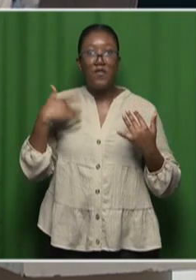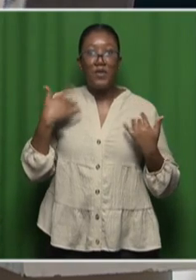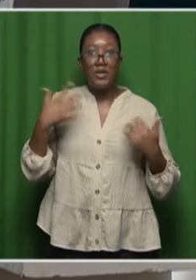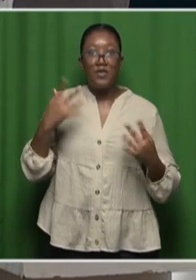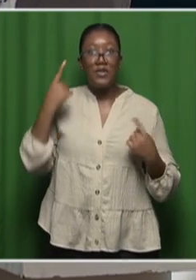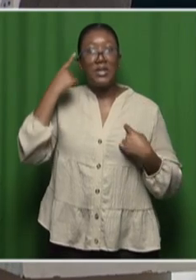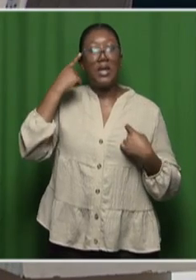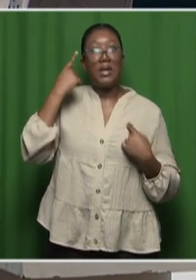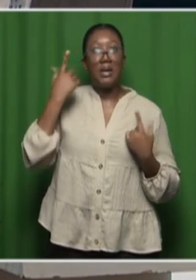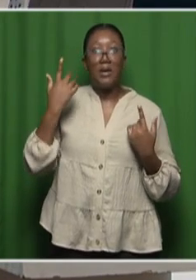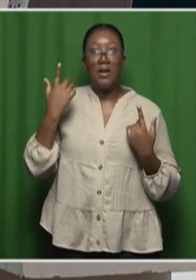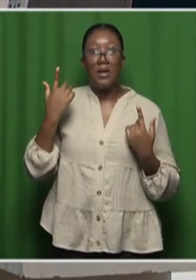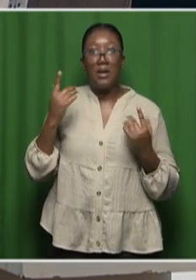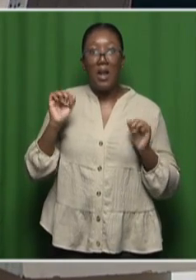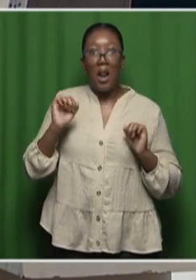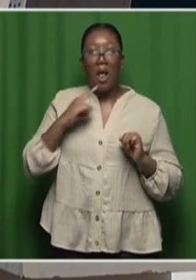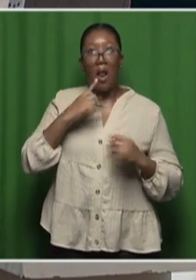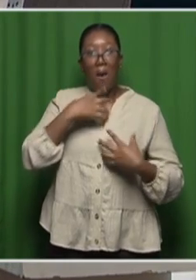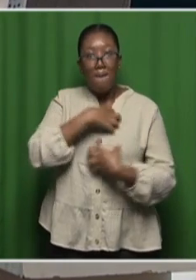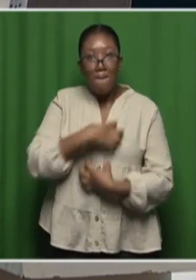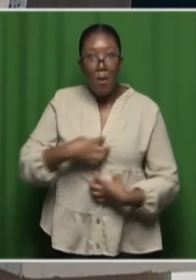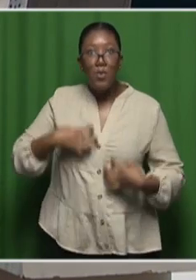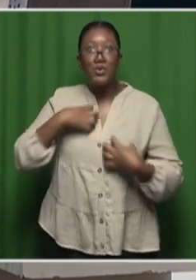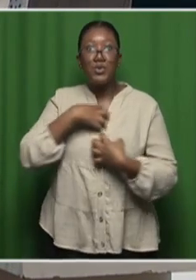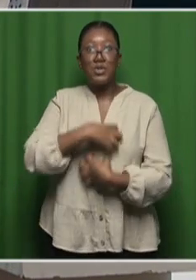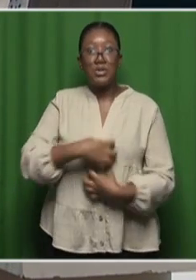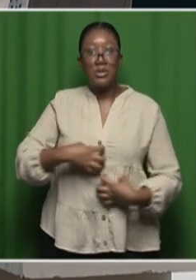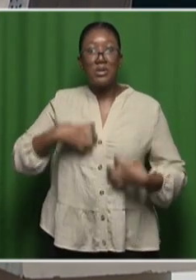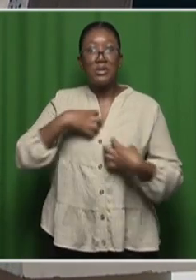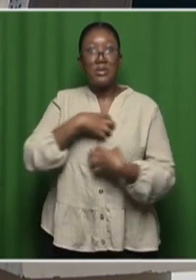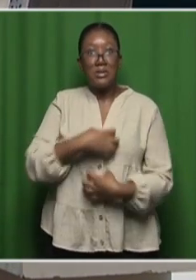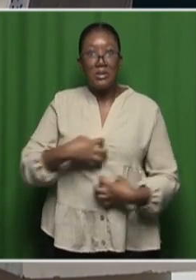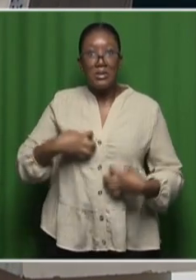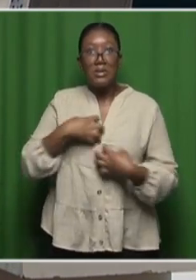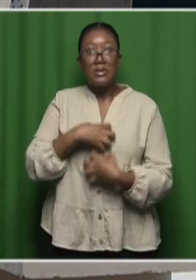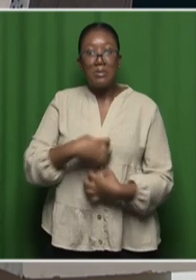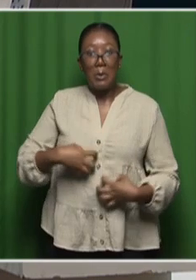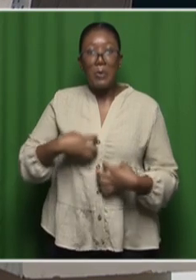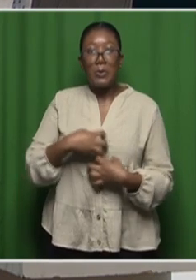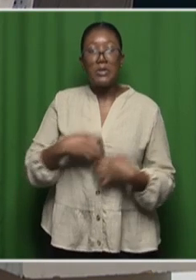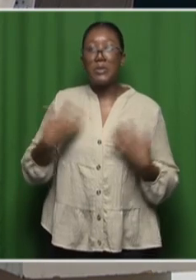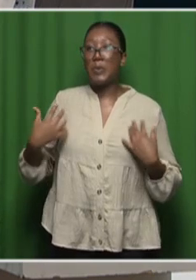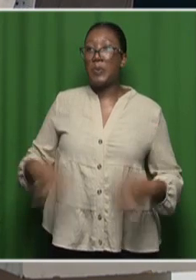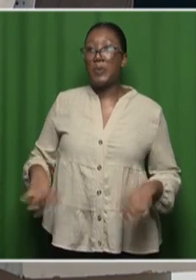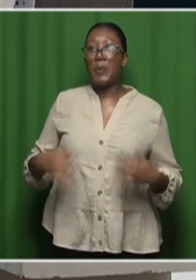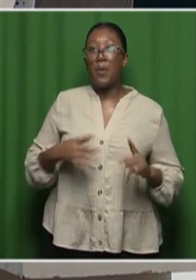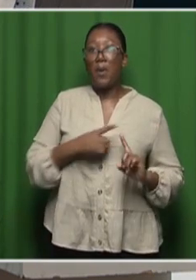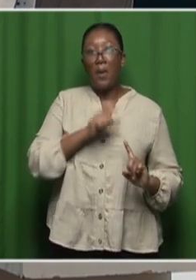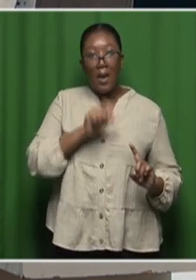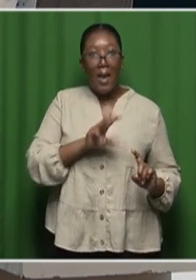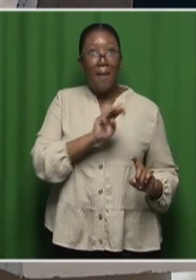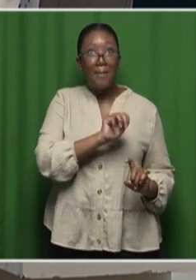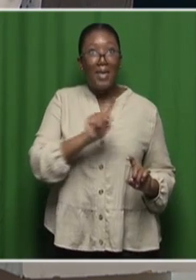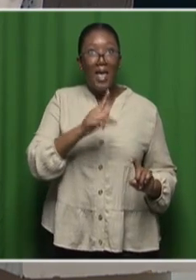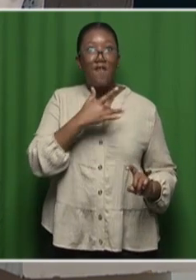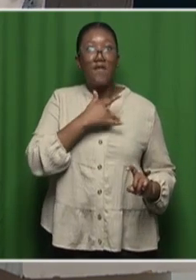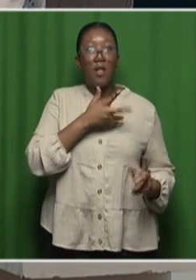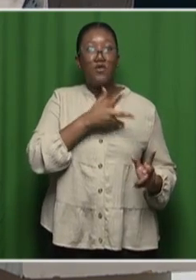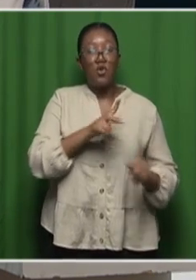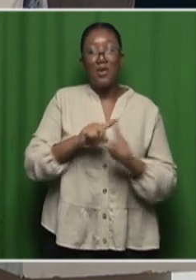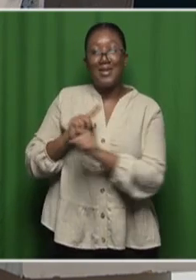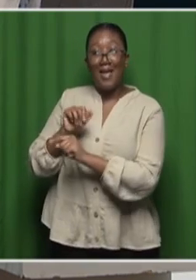emotive. There's a lot of emotions that go into that logo as well, uMkhonto weSizwe, and how the ANC feel about it. But then